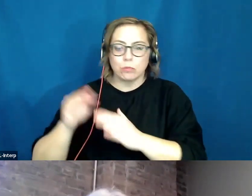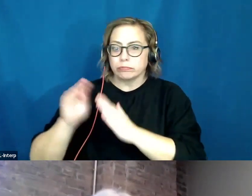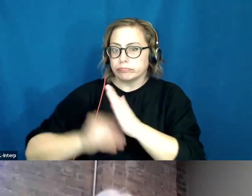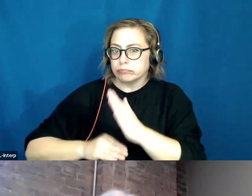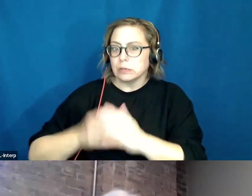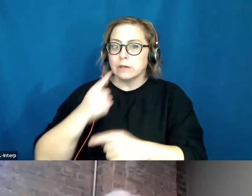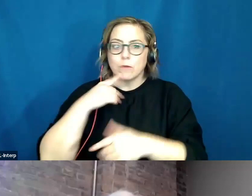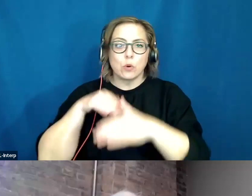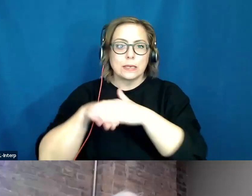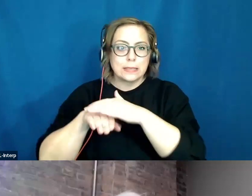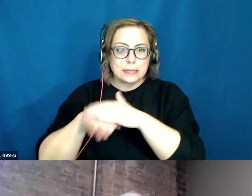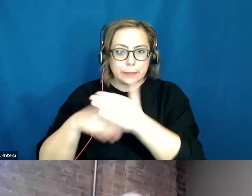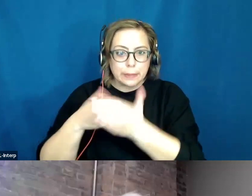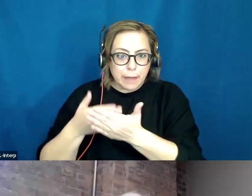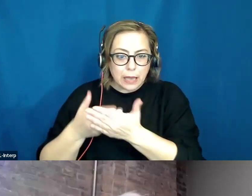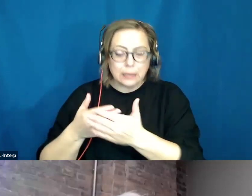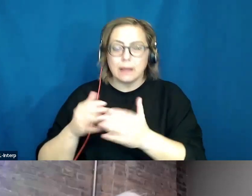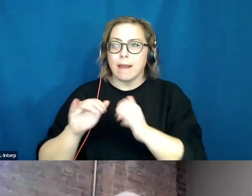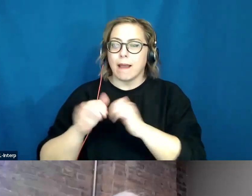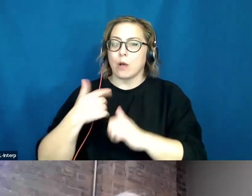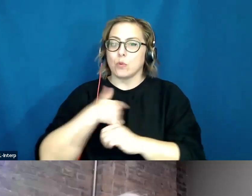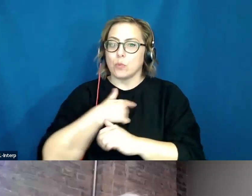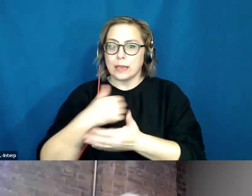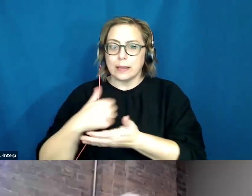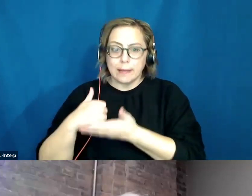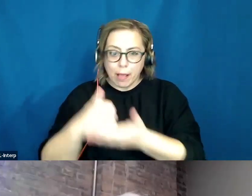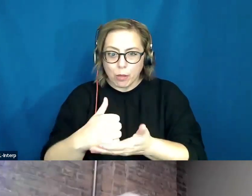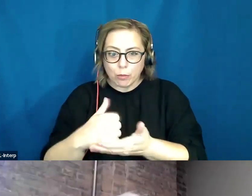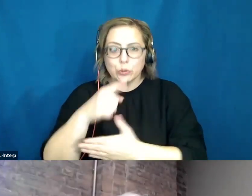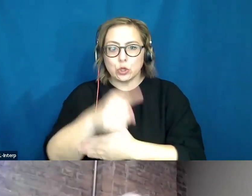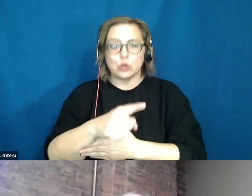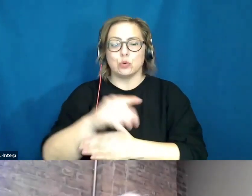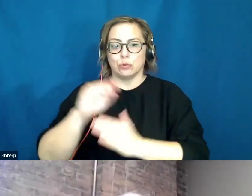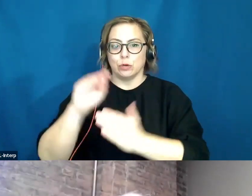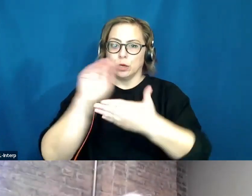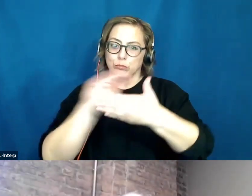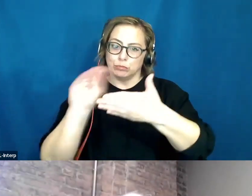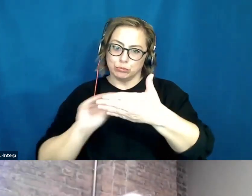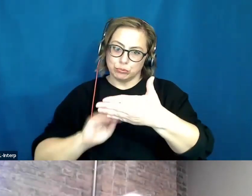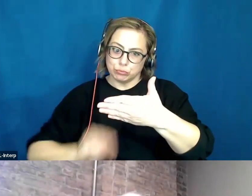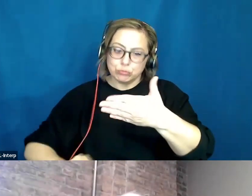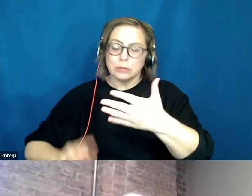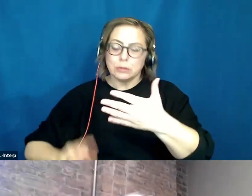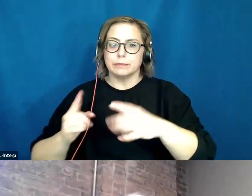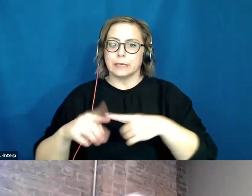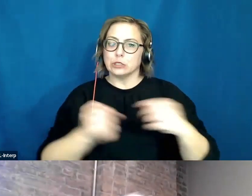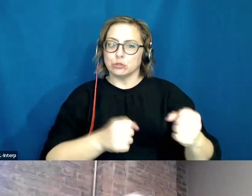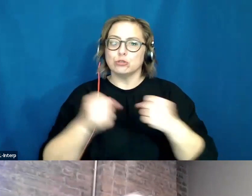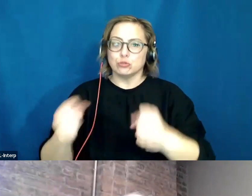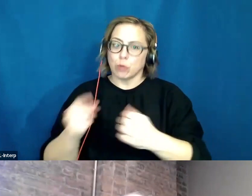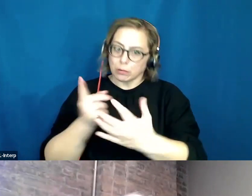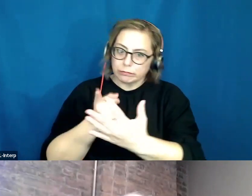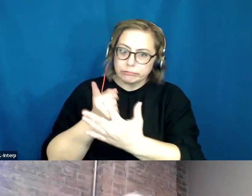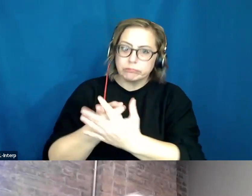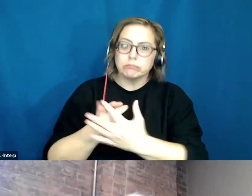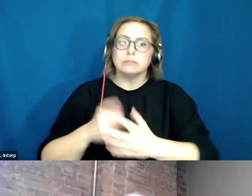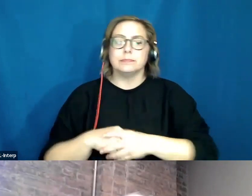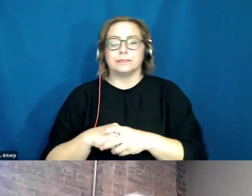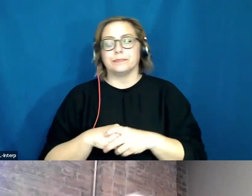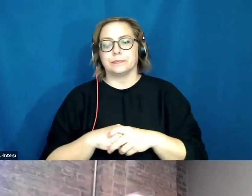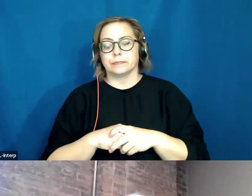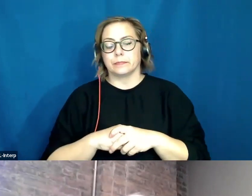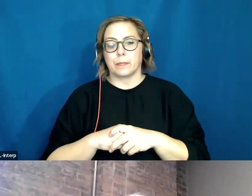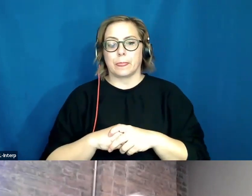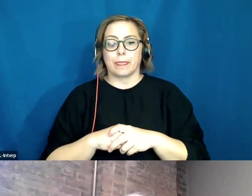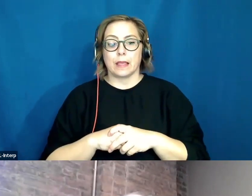possible and how we can help you put the best case together. So that's what we do. And I mean, I think what